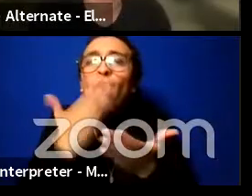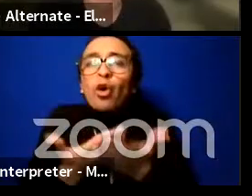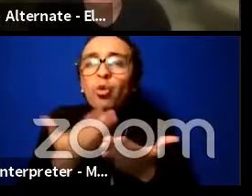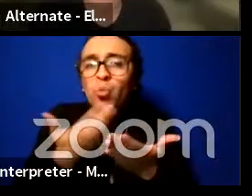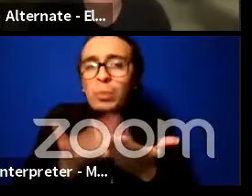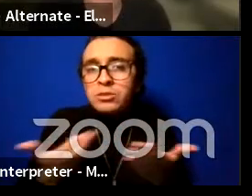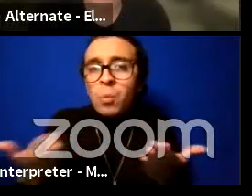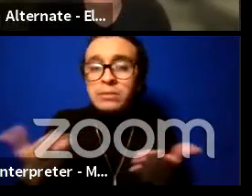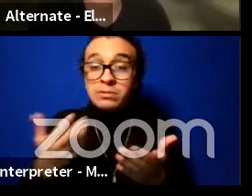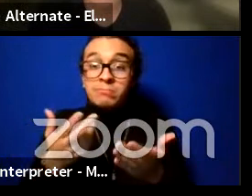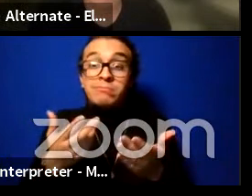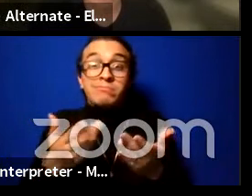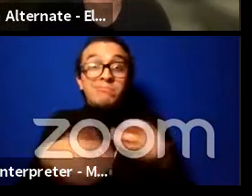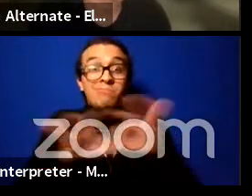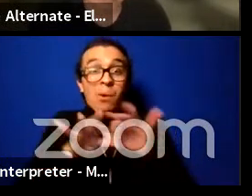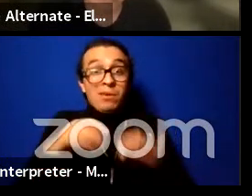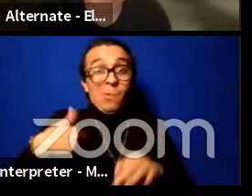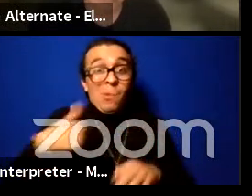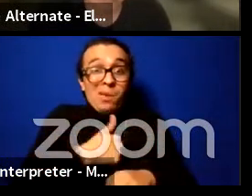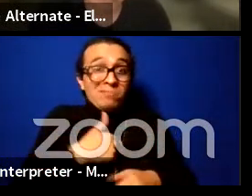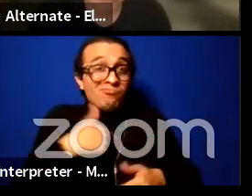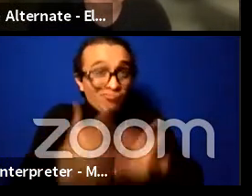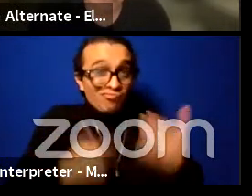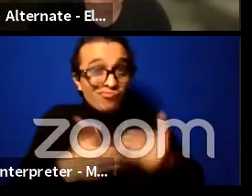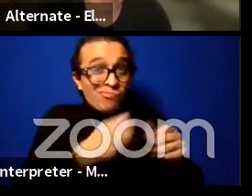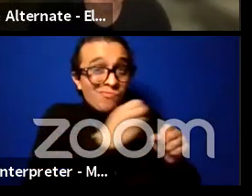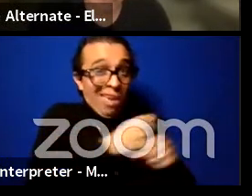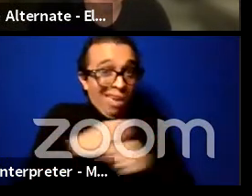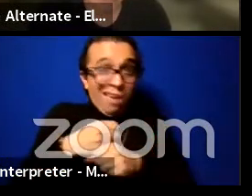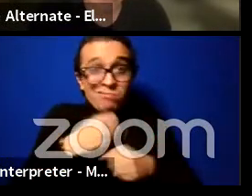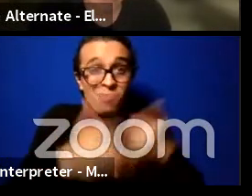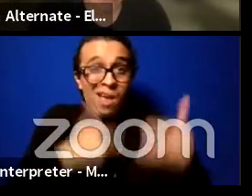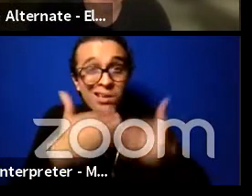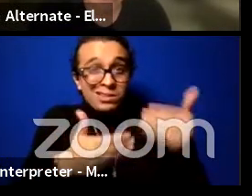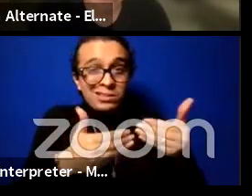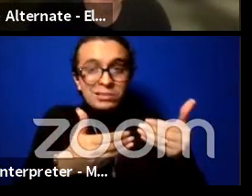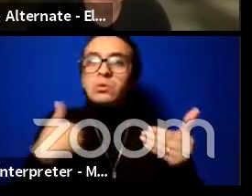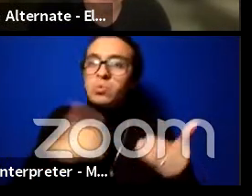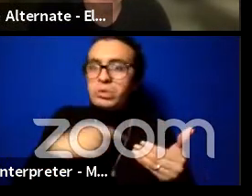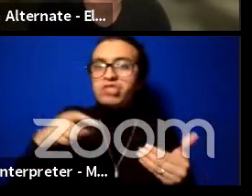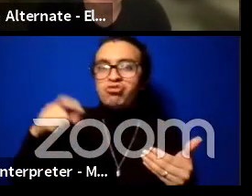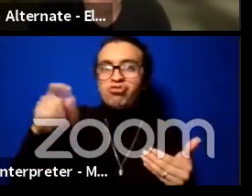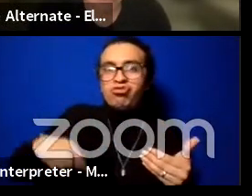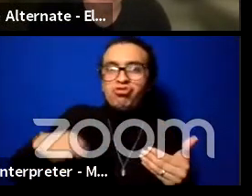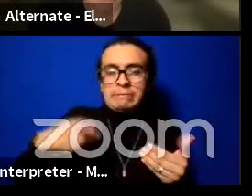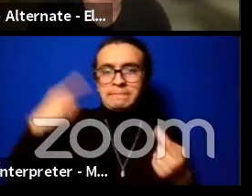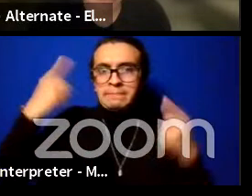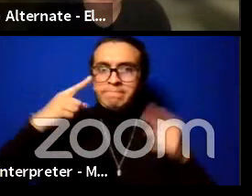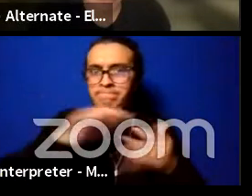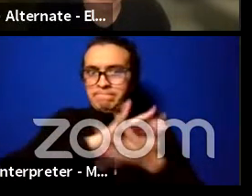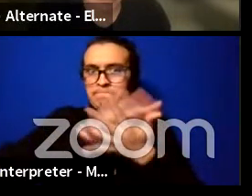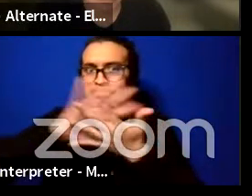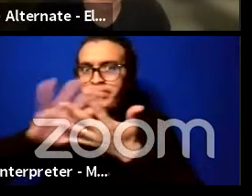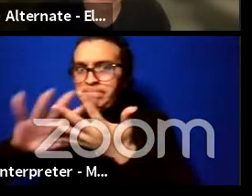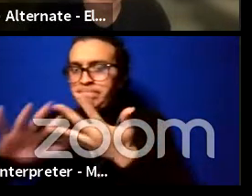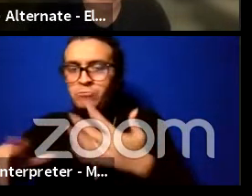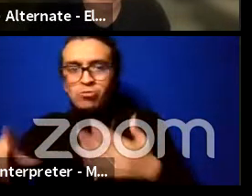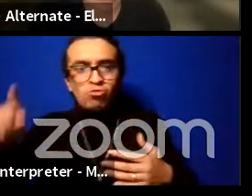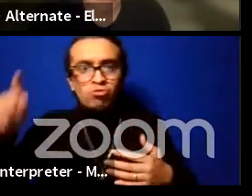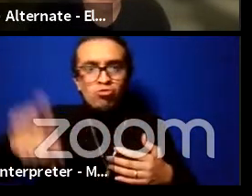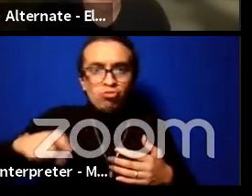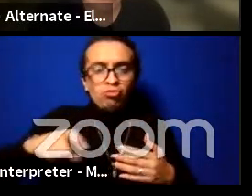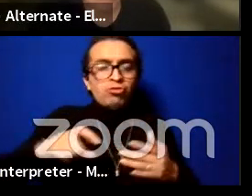processes, especially as we make them sort of, we kind of spread out now and do all of these smaller groups, that we still are